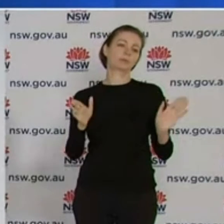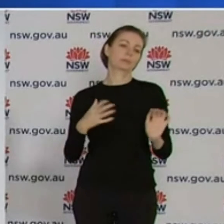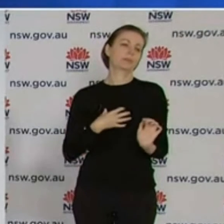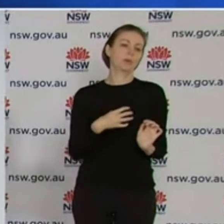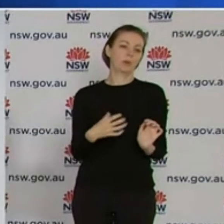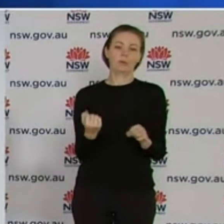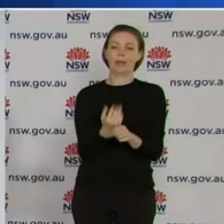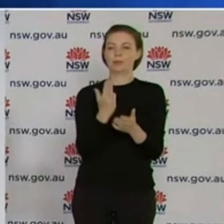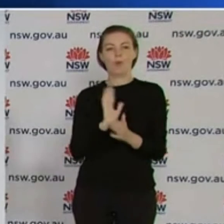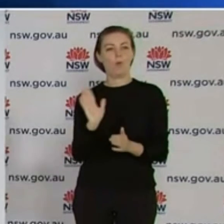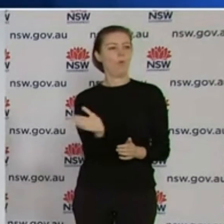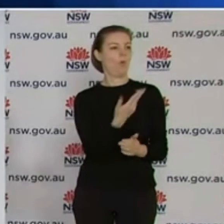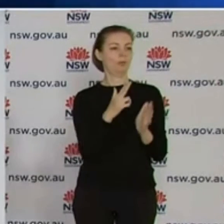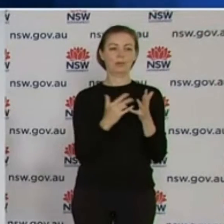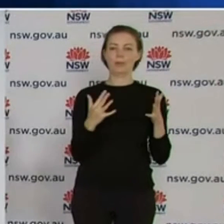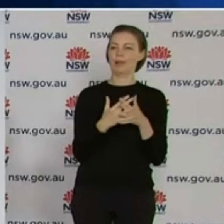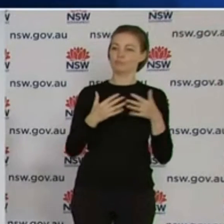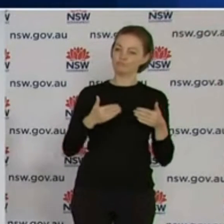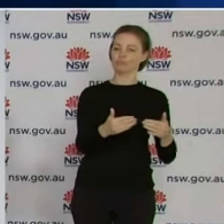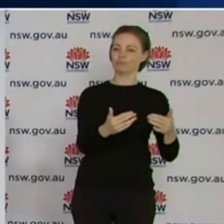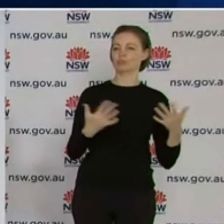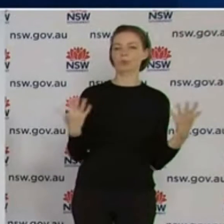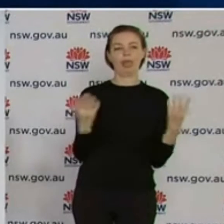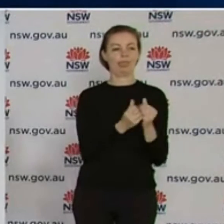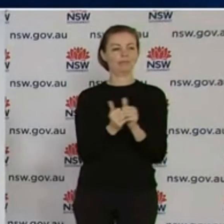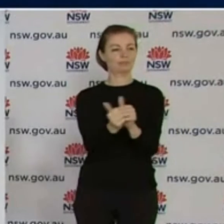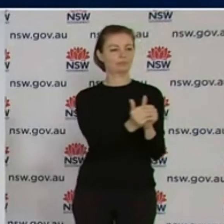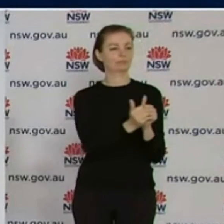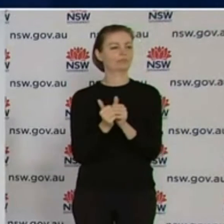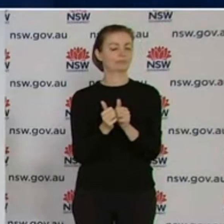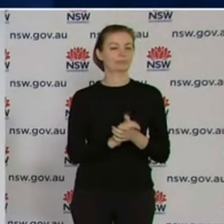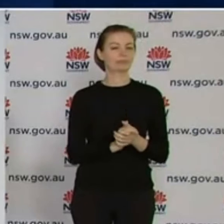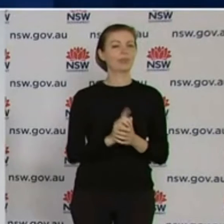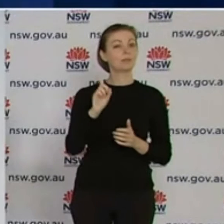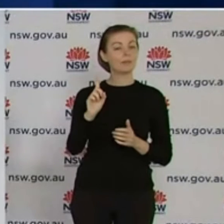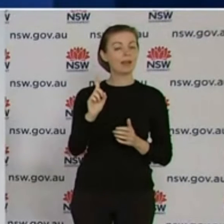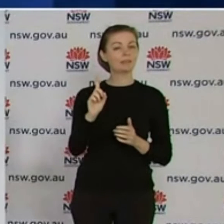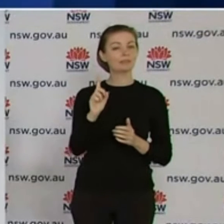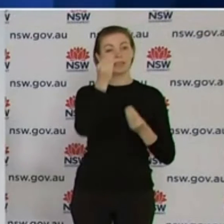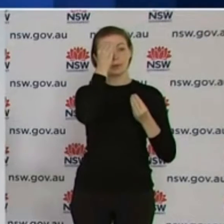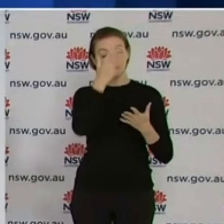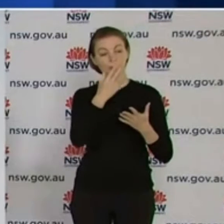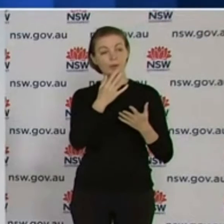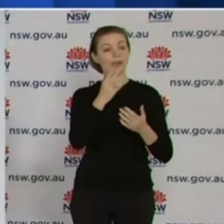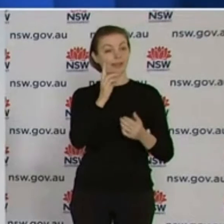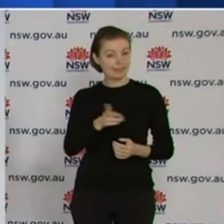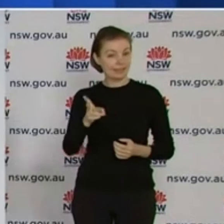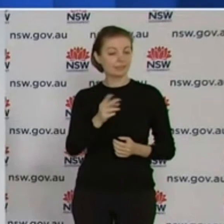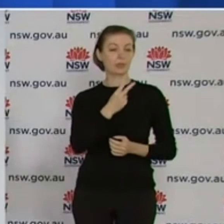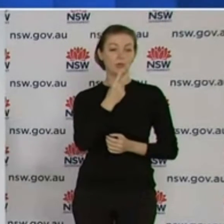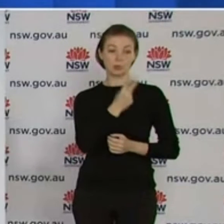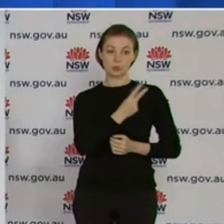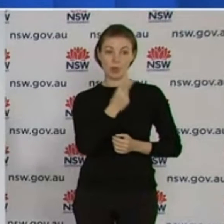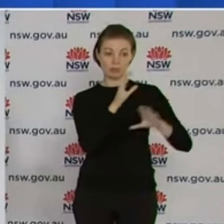us in New South Wales move forward together. But most pleasingly today, just to reiterate that in all those local government areas of concern, all